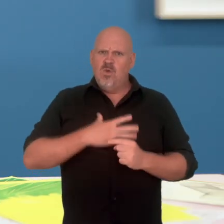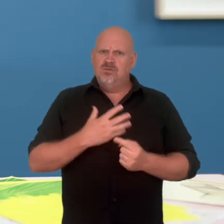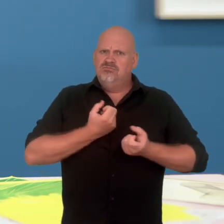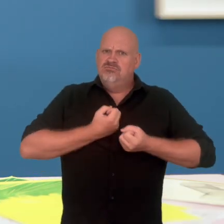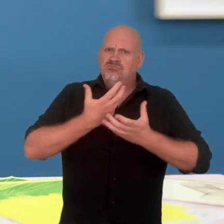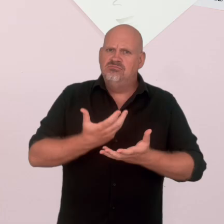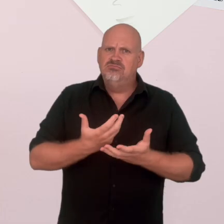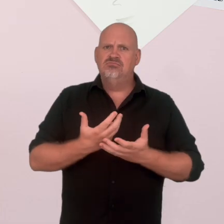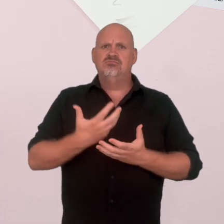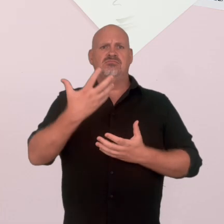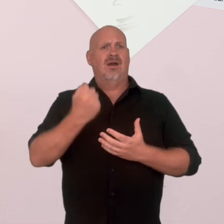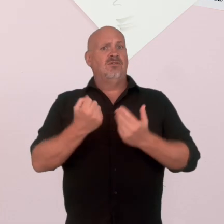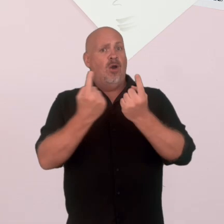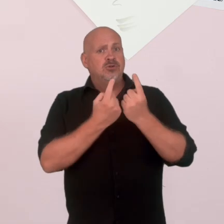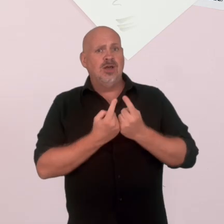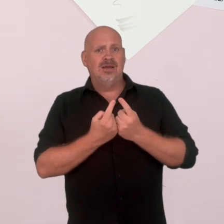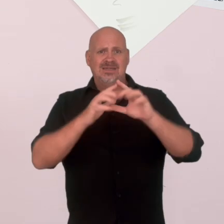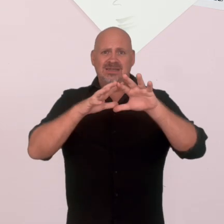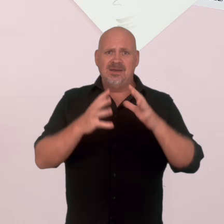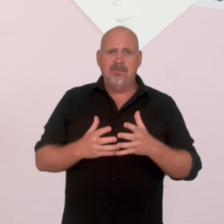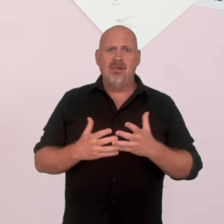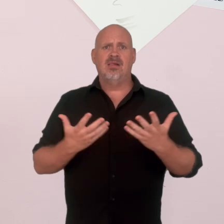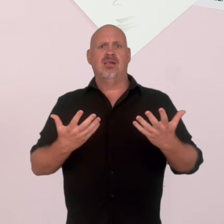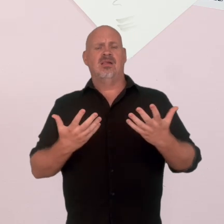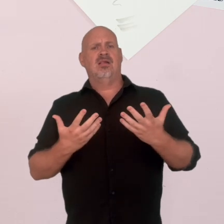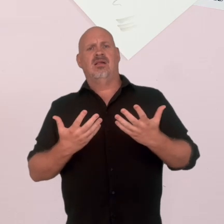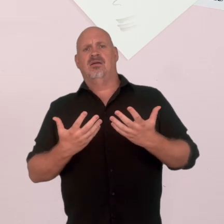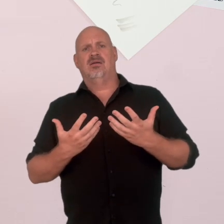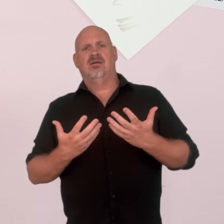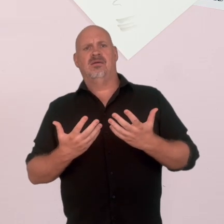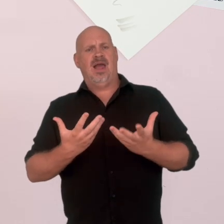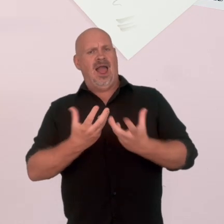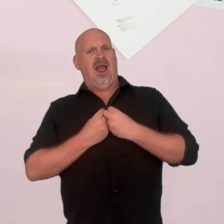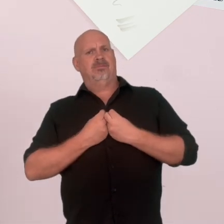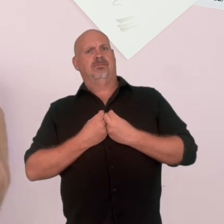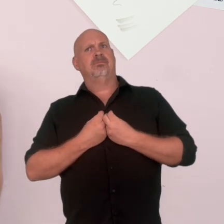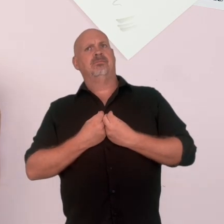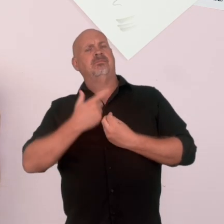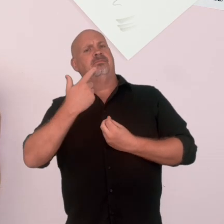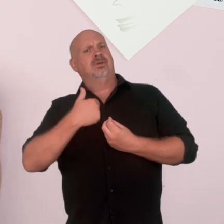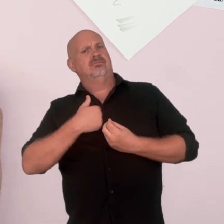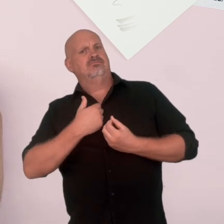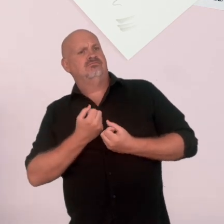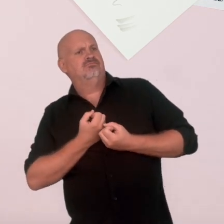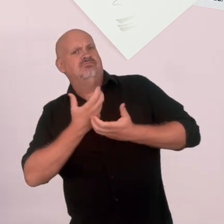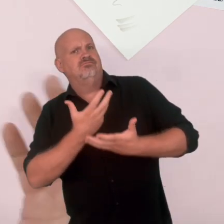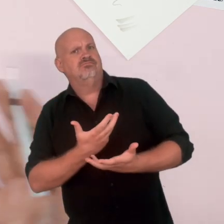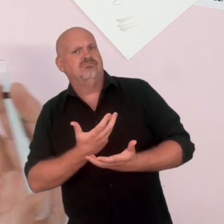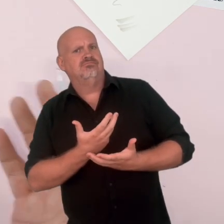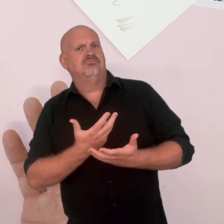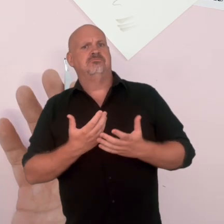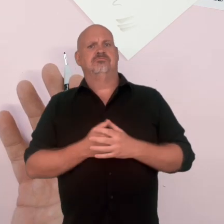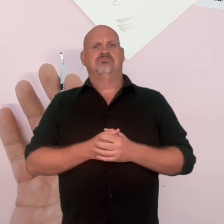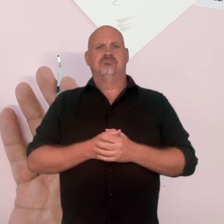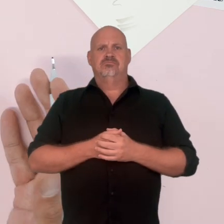objects or symbols that help to achieve this? Can be things from your